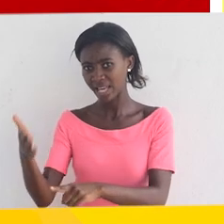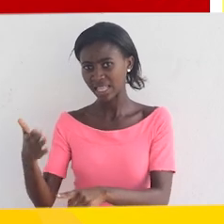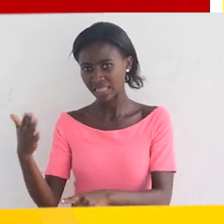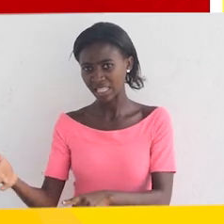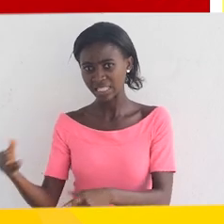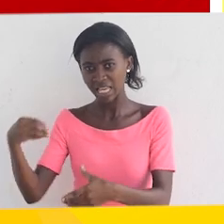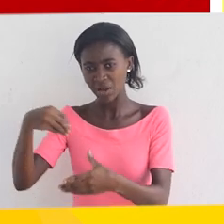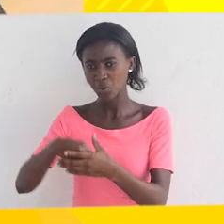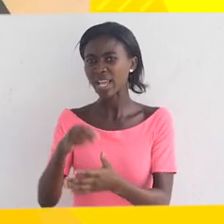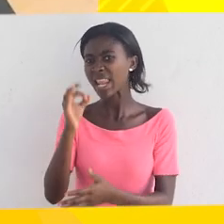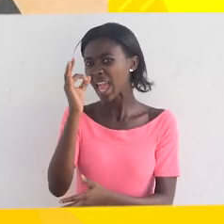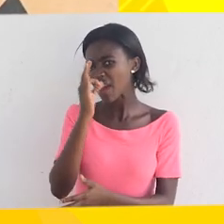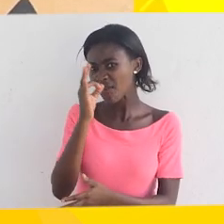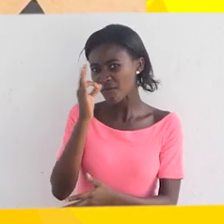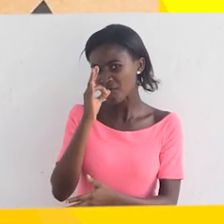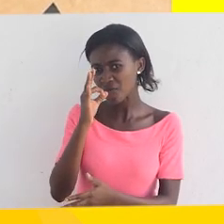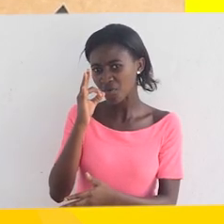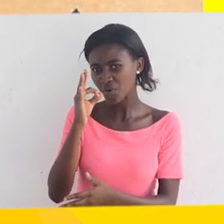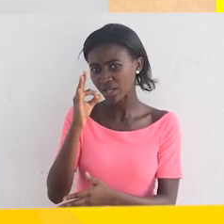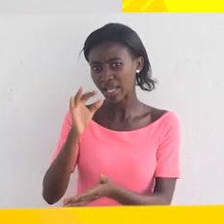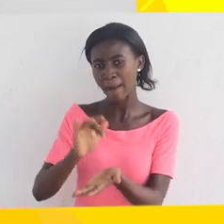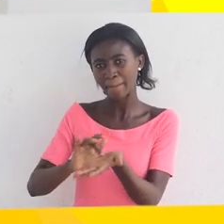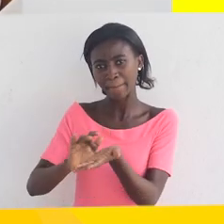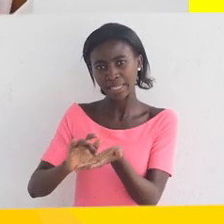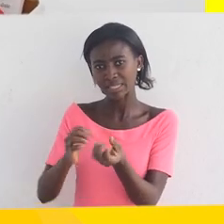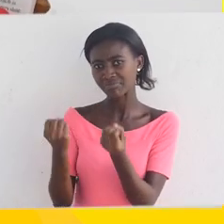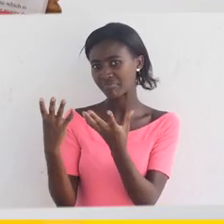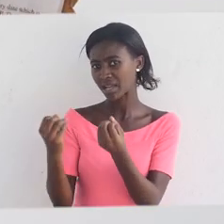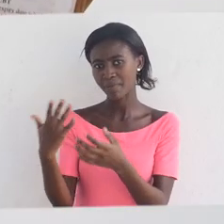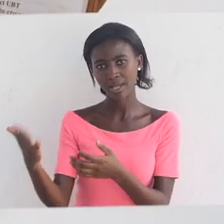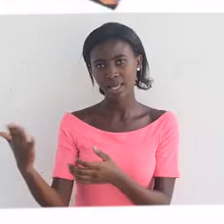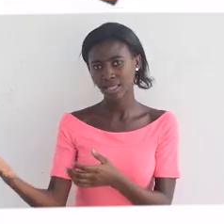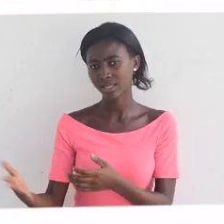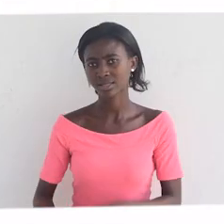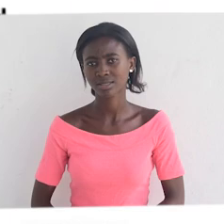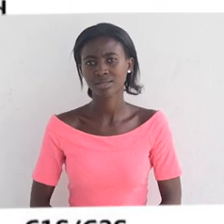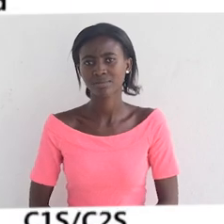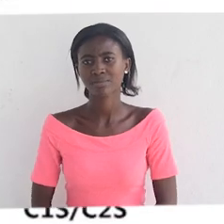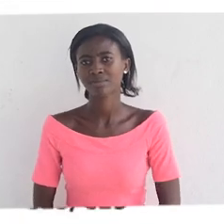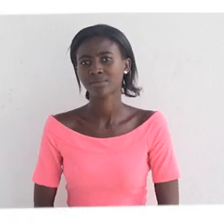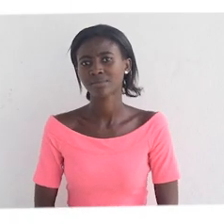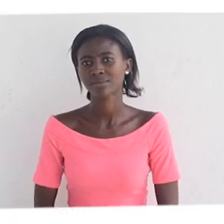products, including foodstuffs, pharmaceuticals, and many more.